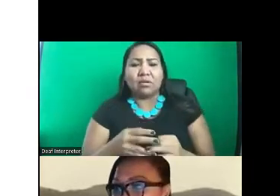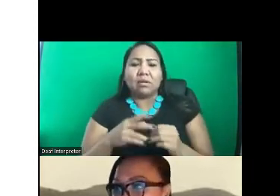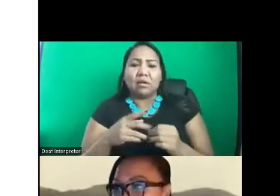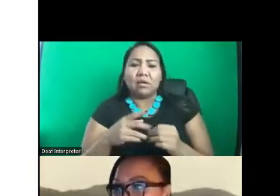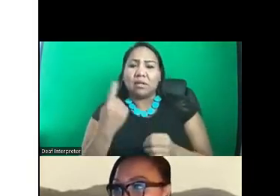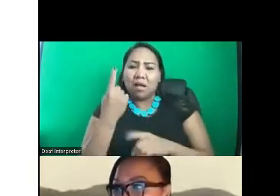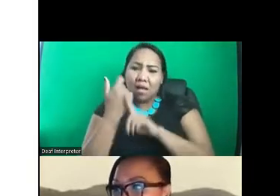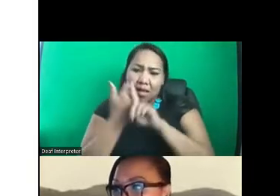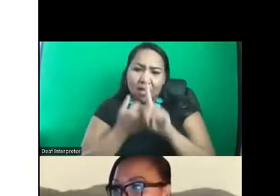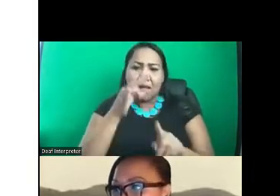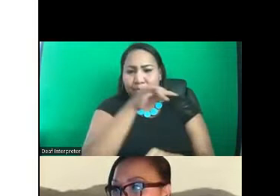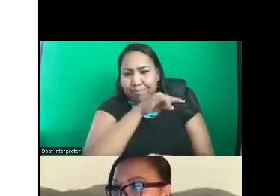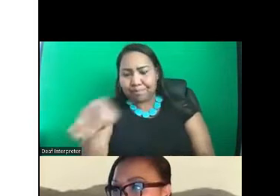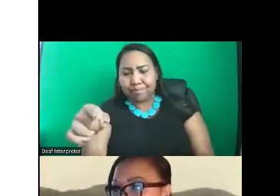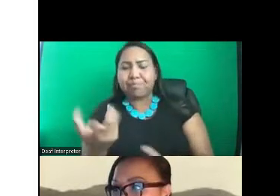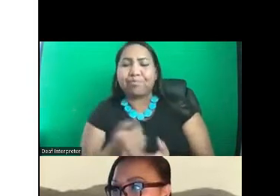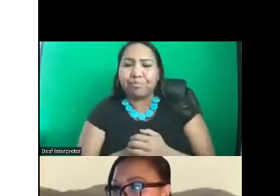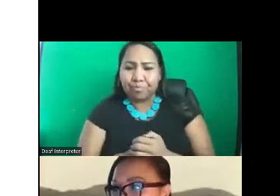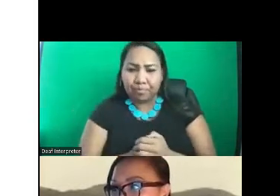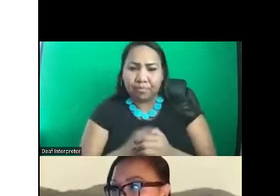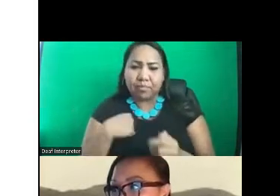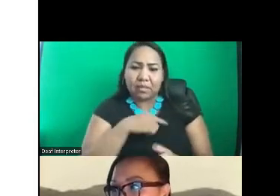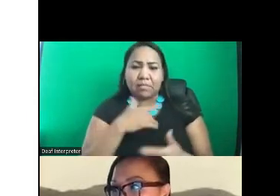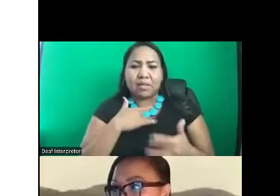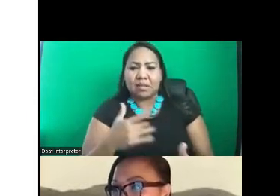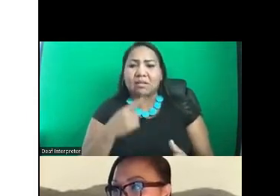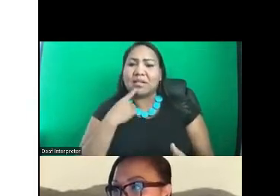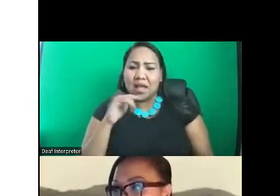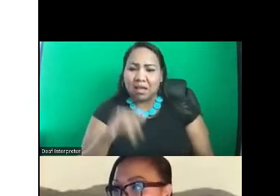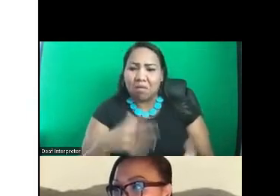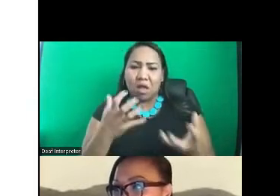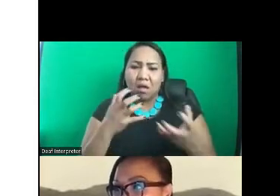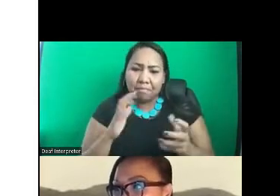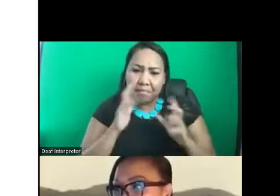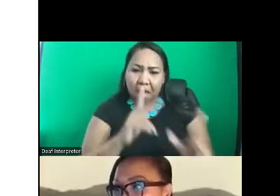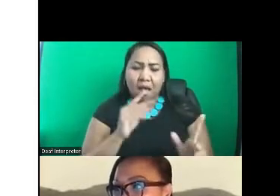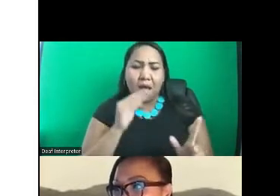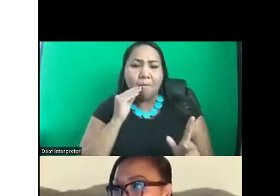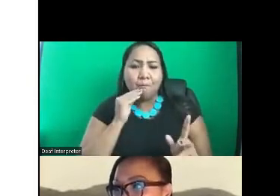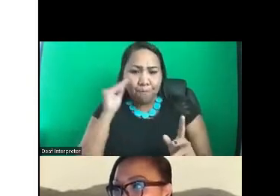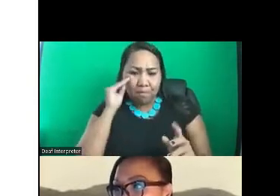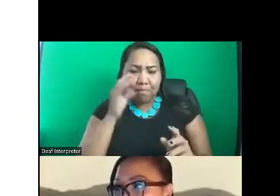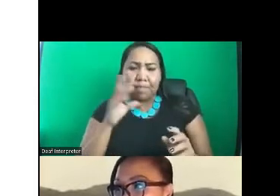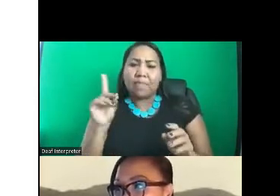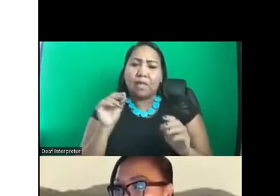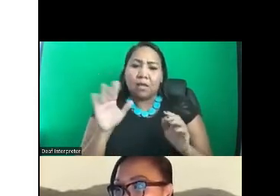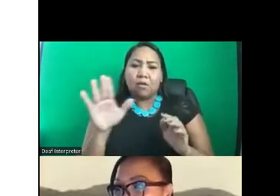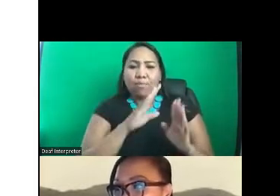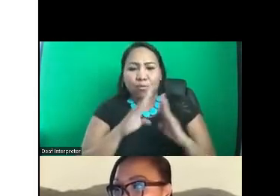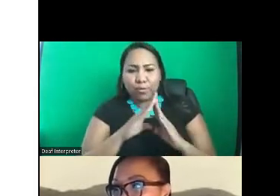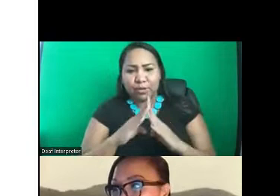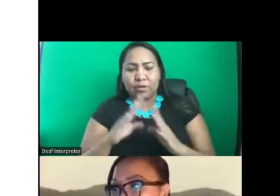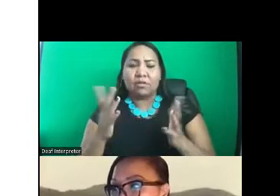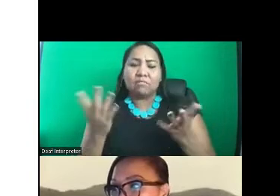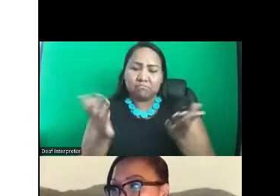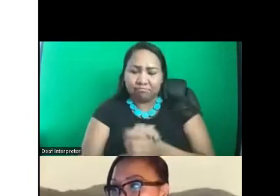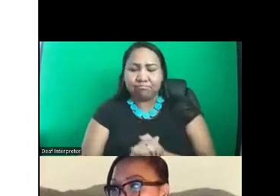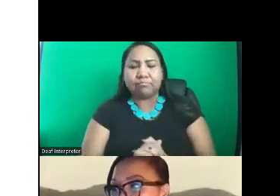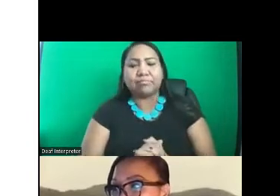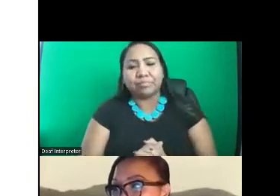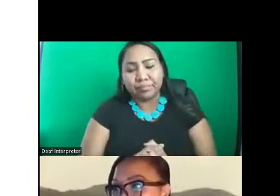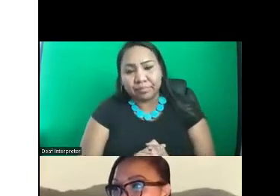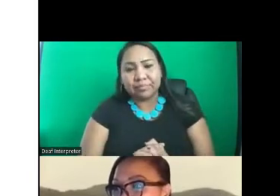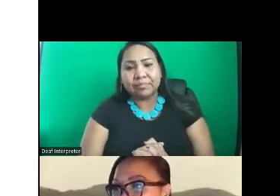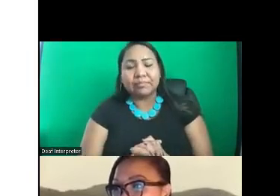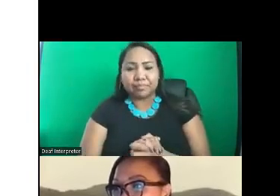say that at some time or another during their time with them, they want to stay home and give back.